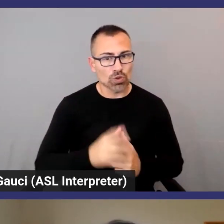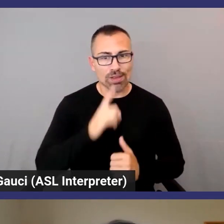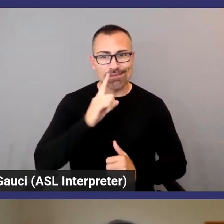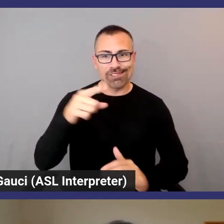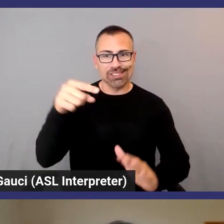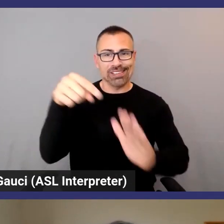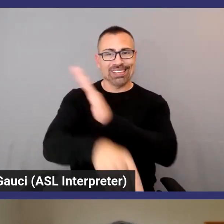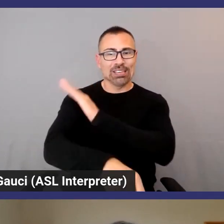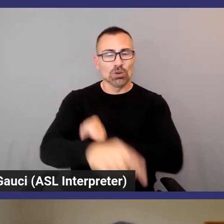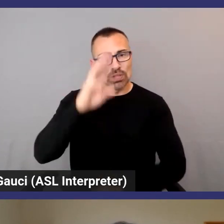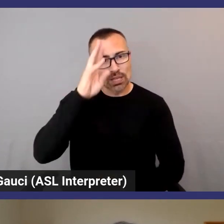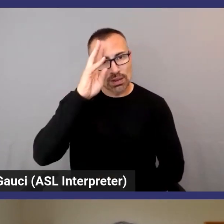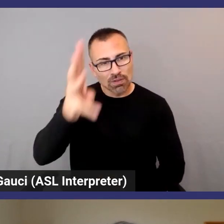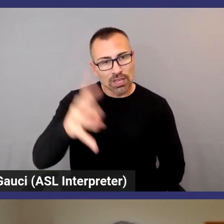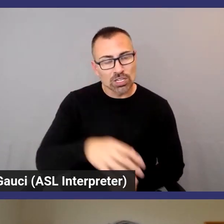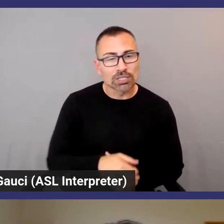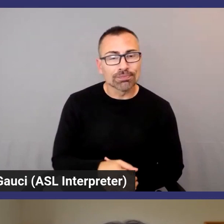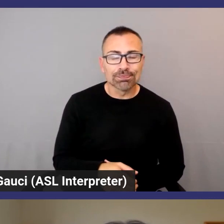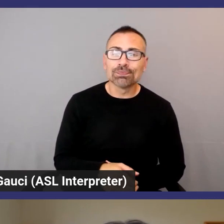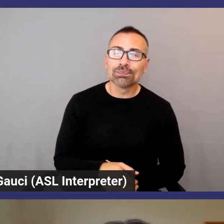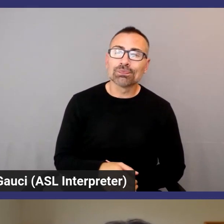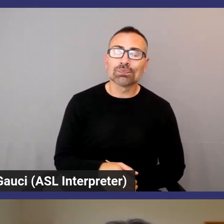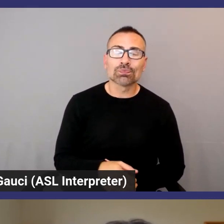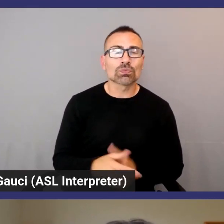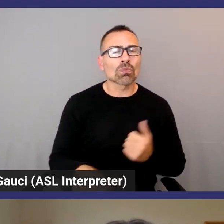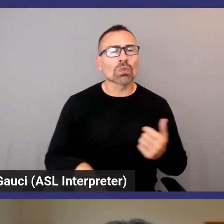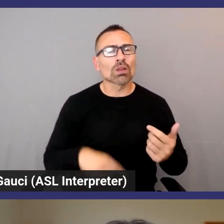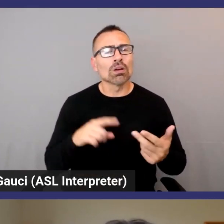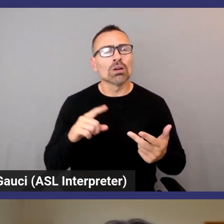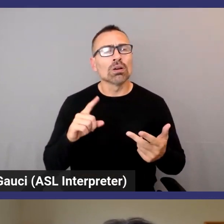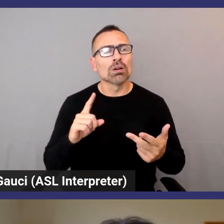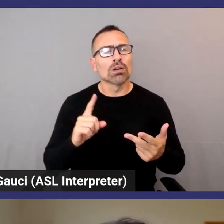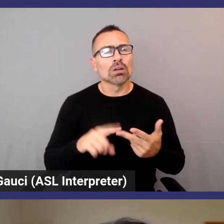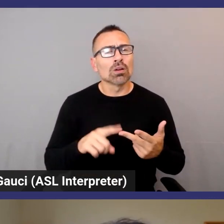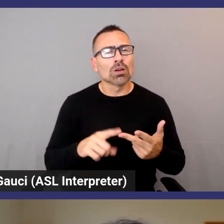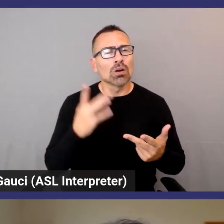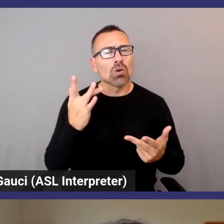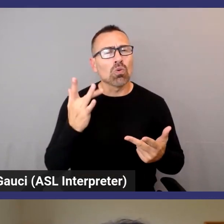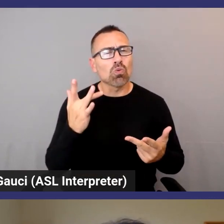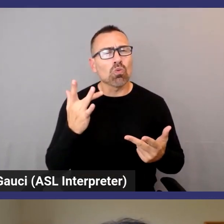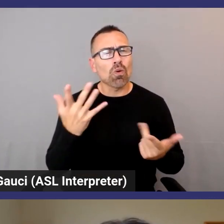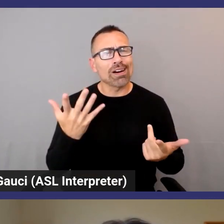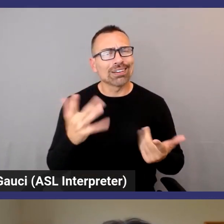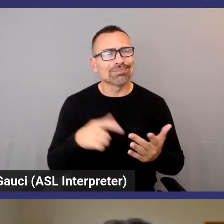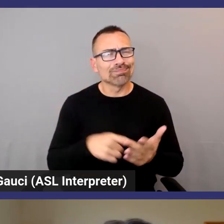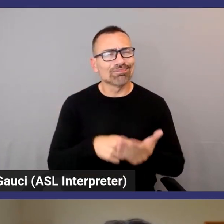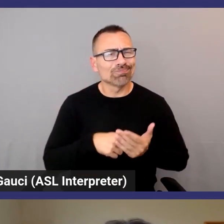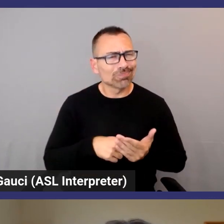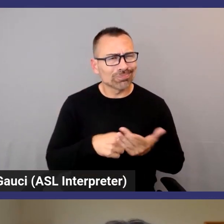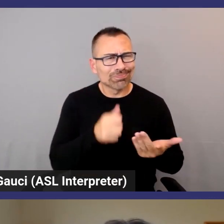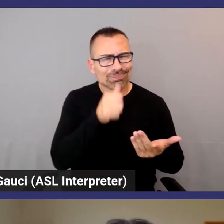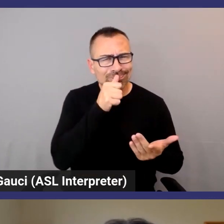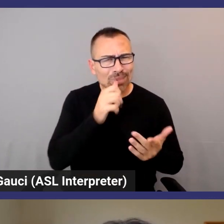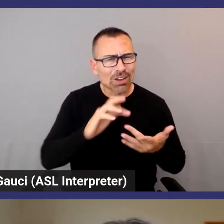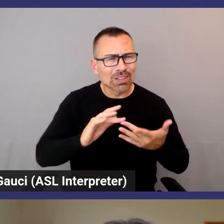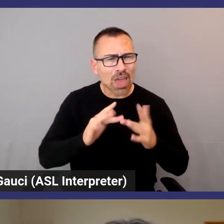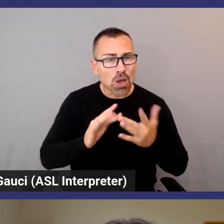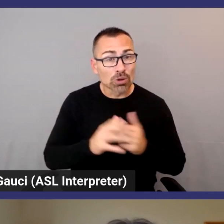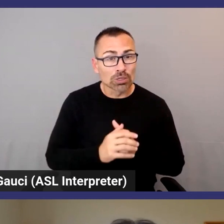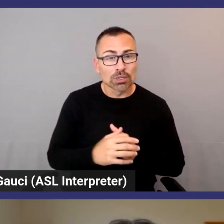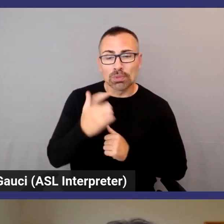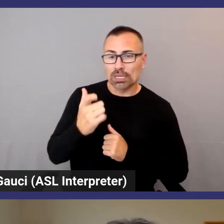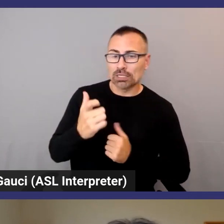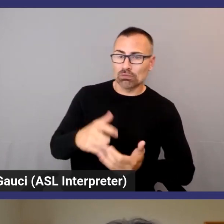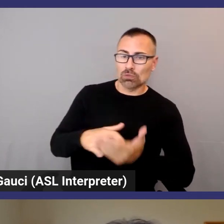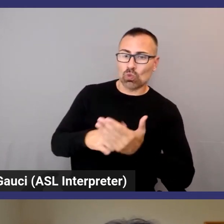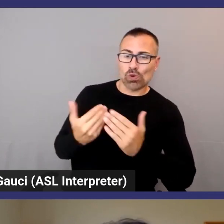then lastly, there are why do they actually need the private networks? It's because they need new